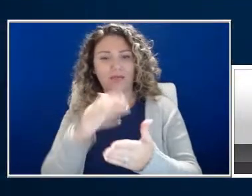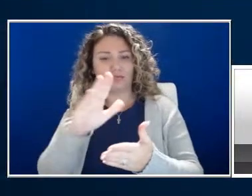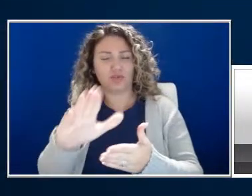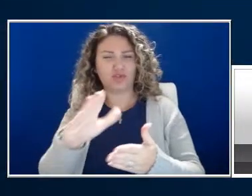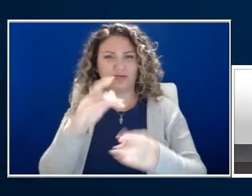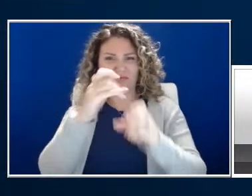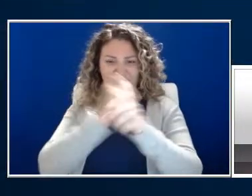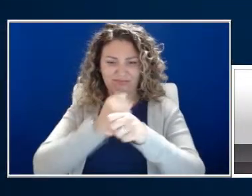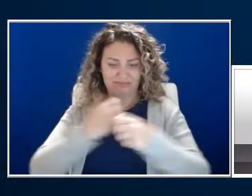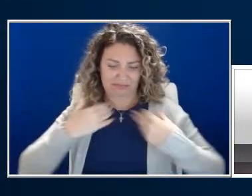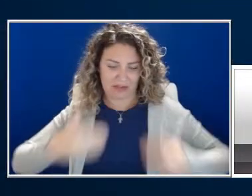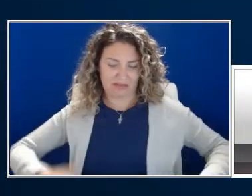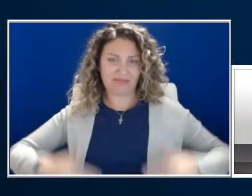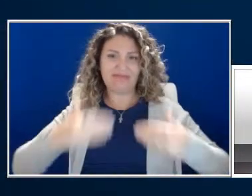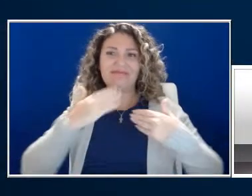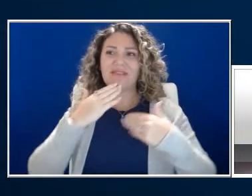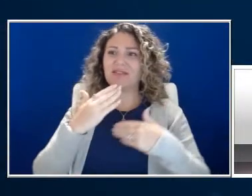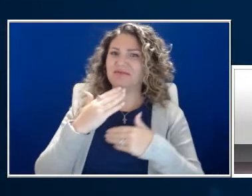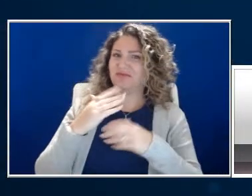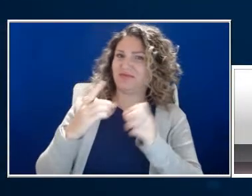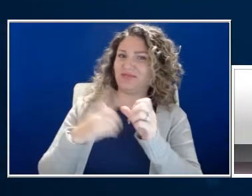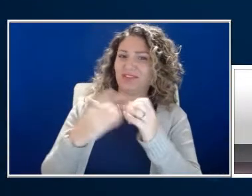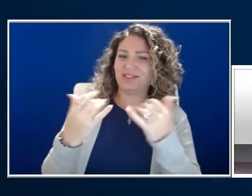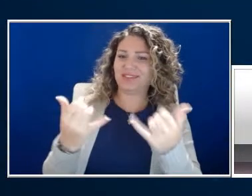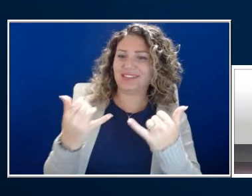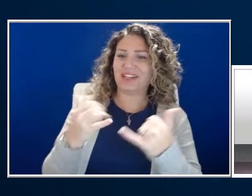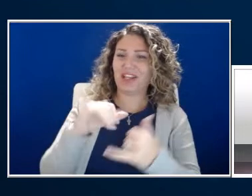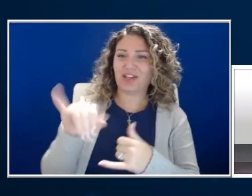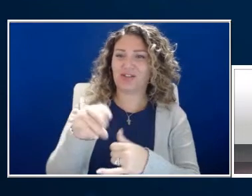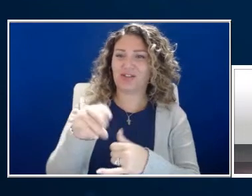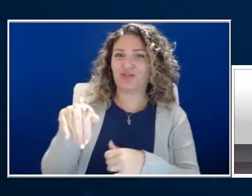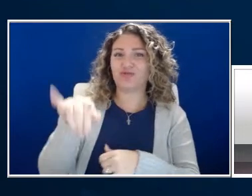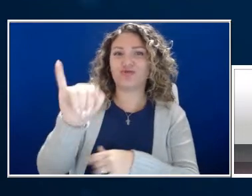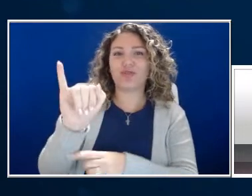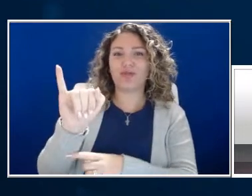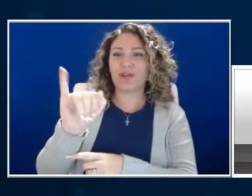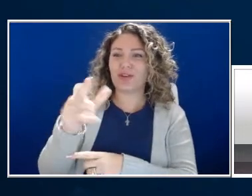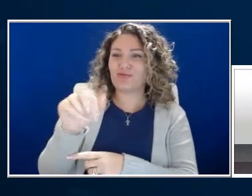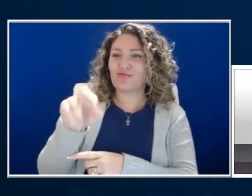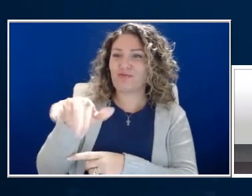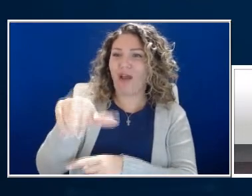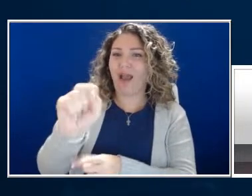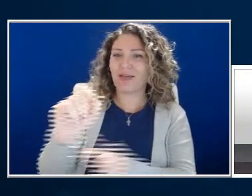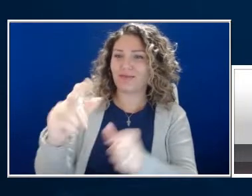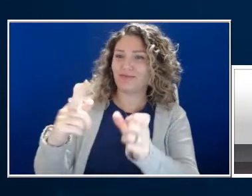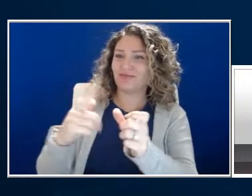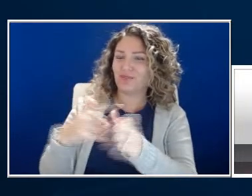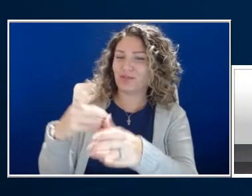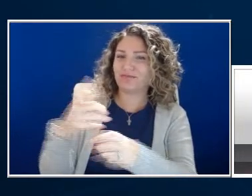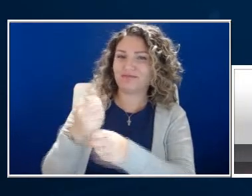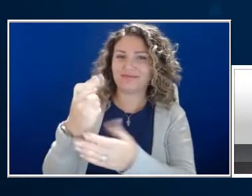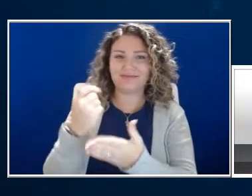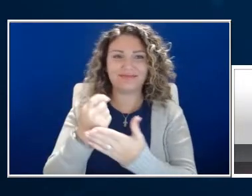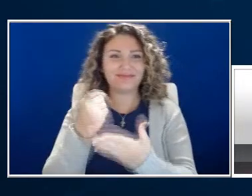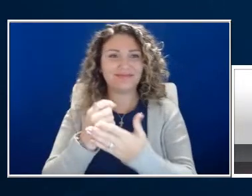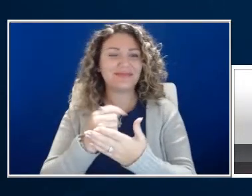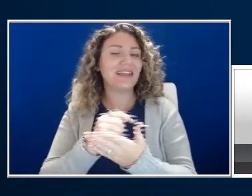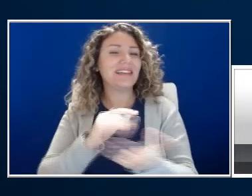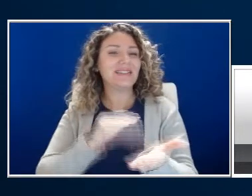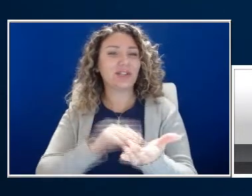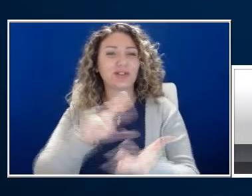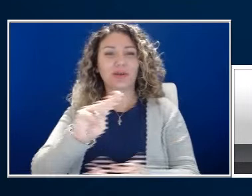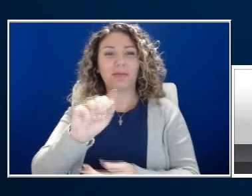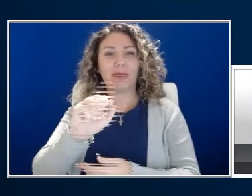Grimes. She is the first in the area to receive CARVYKTI treatment. Dr. Joseph McGurk, Division Director of Hematologic Malignancies and